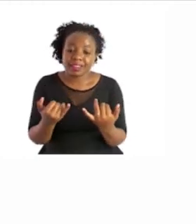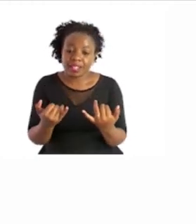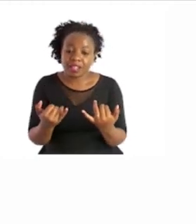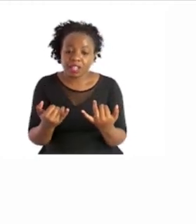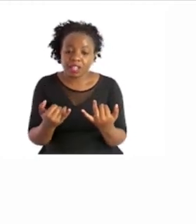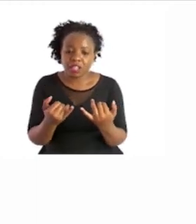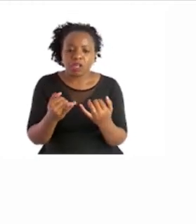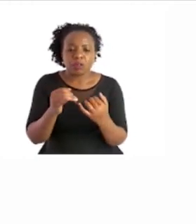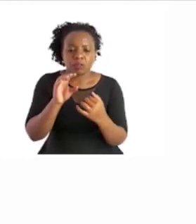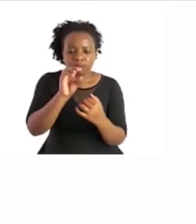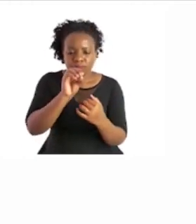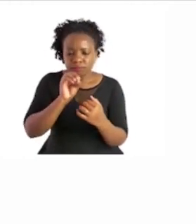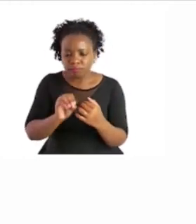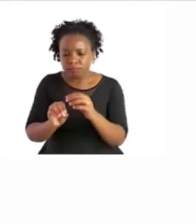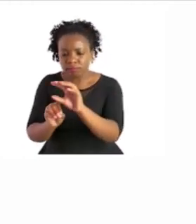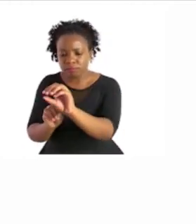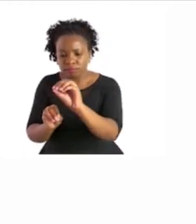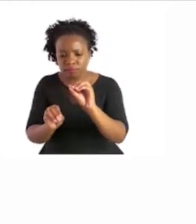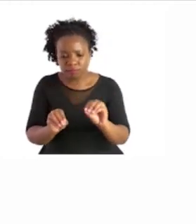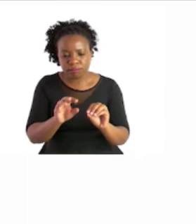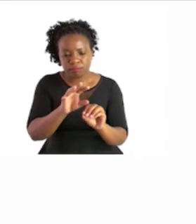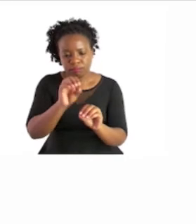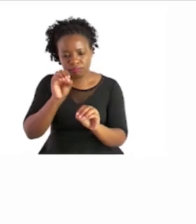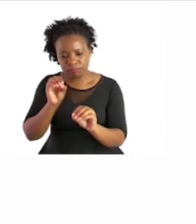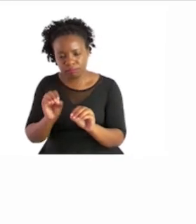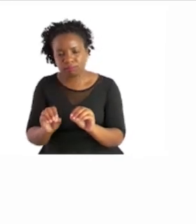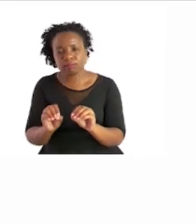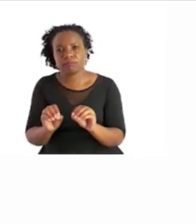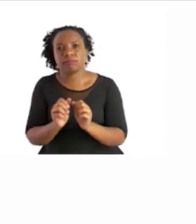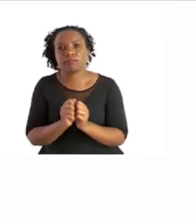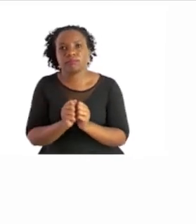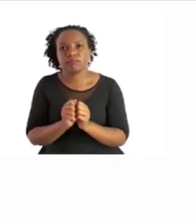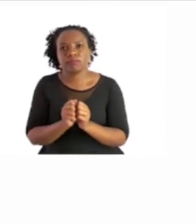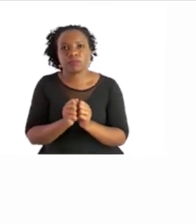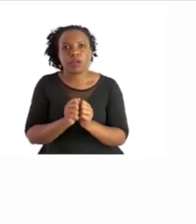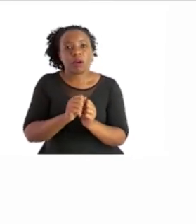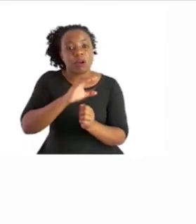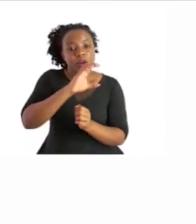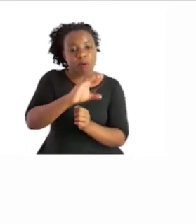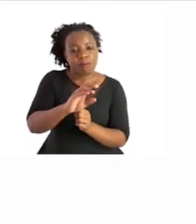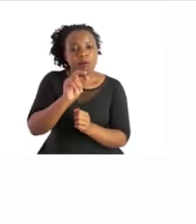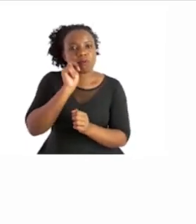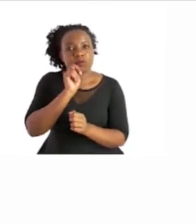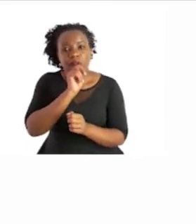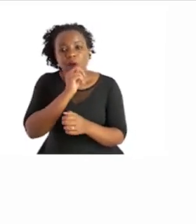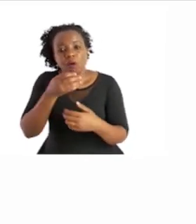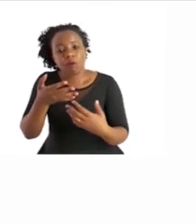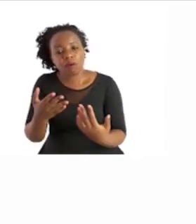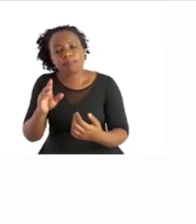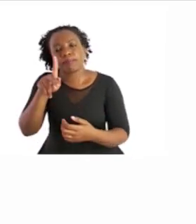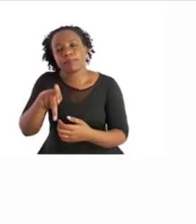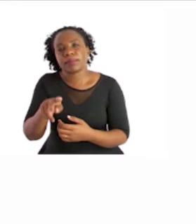you classify those words as common nouns or